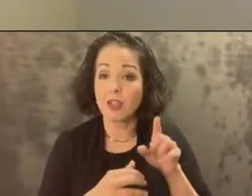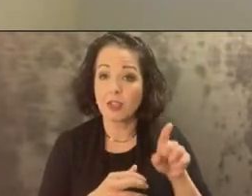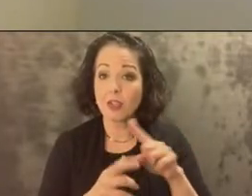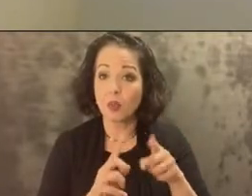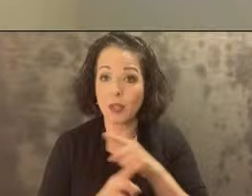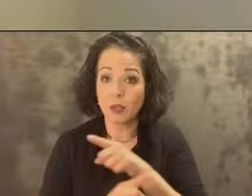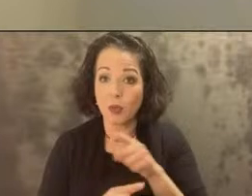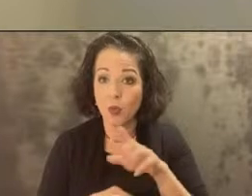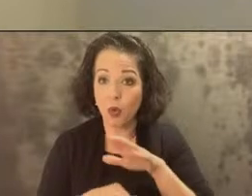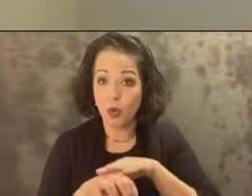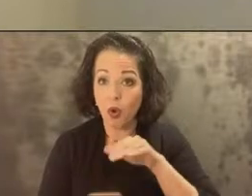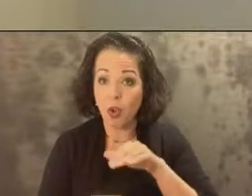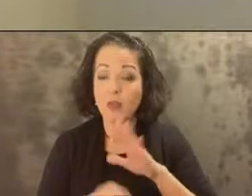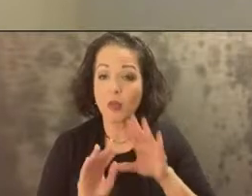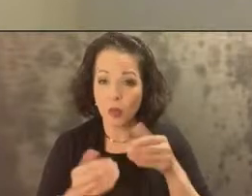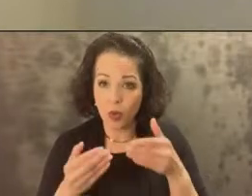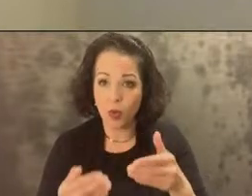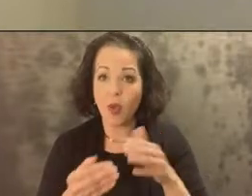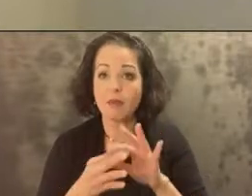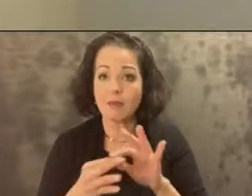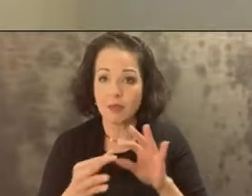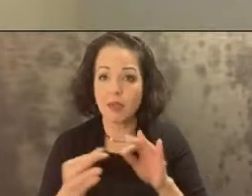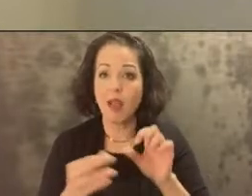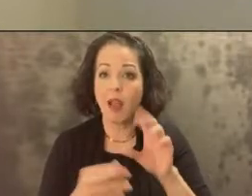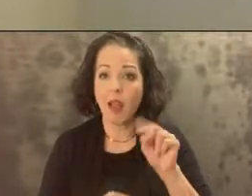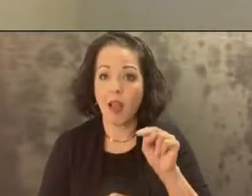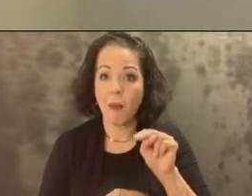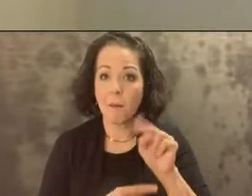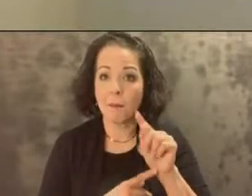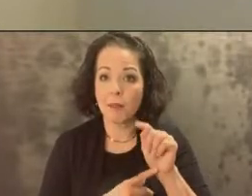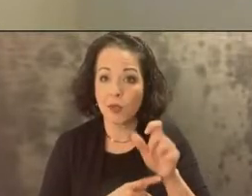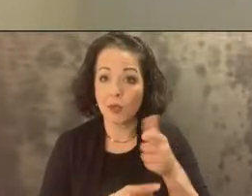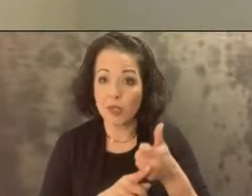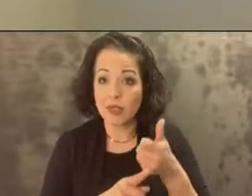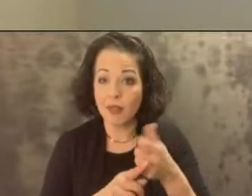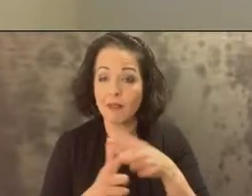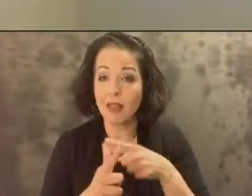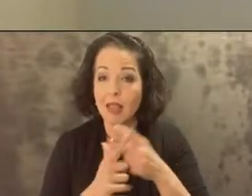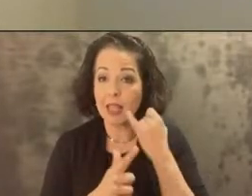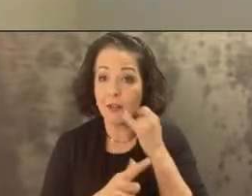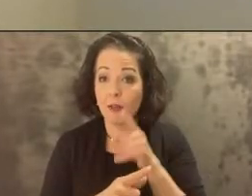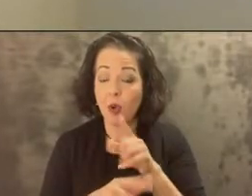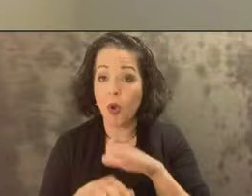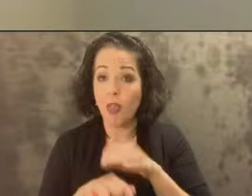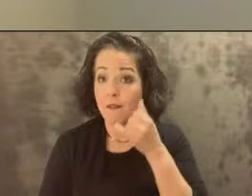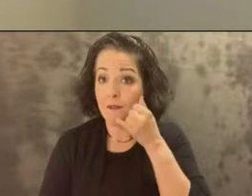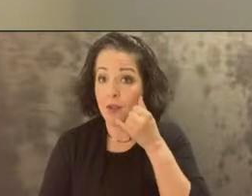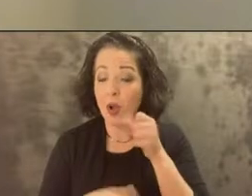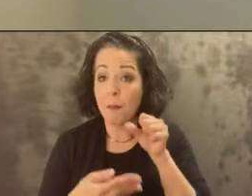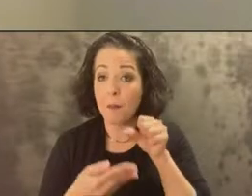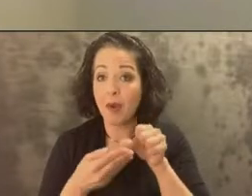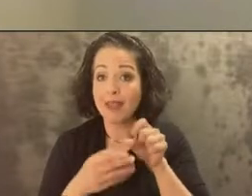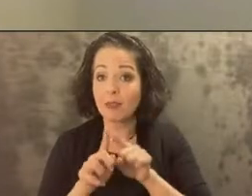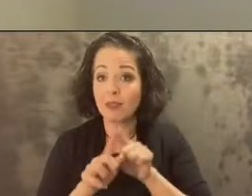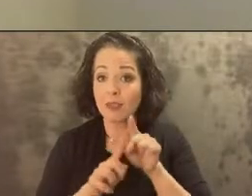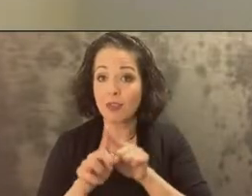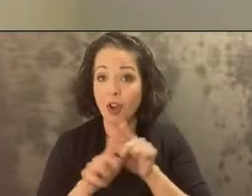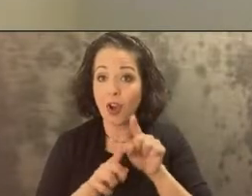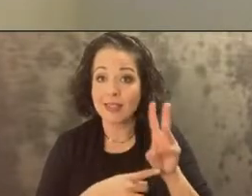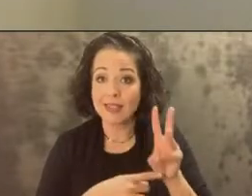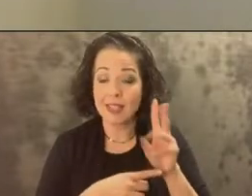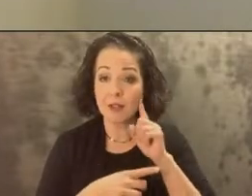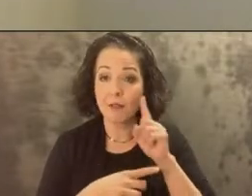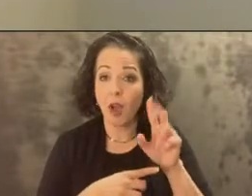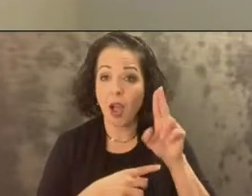are called, you can go ahead and unmute yourself. If you are on the phone, press *6 to